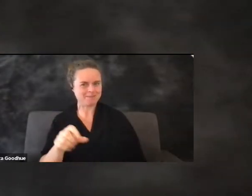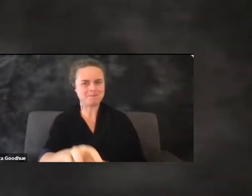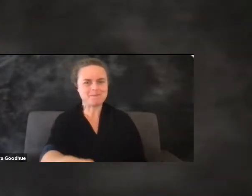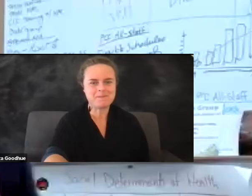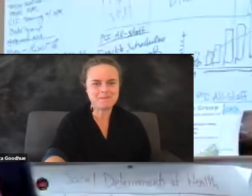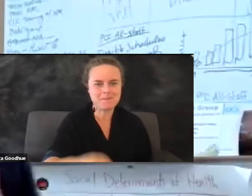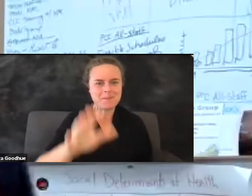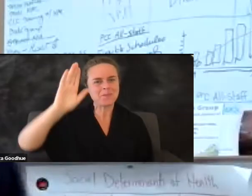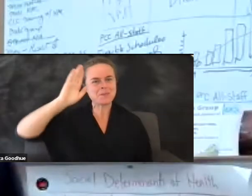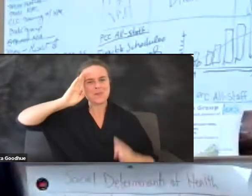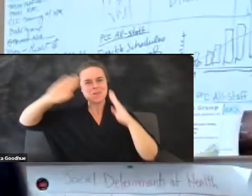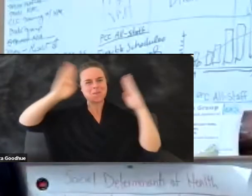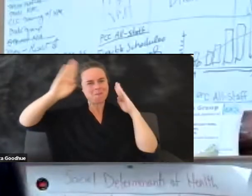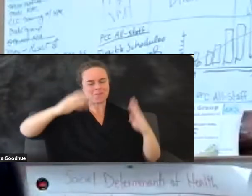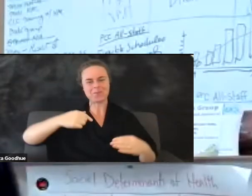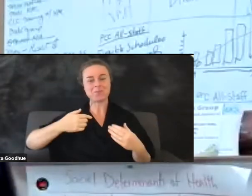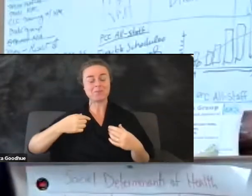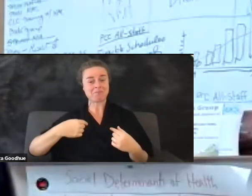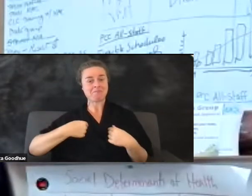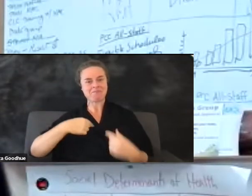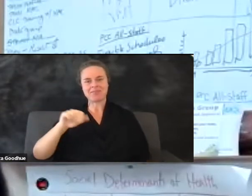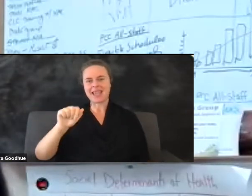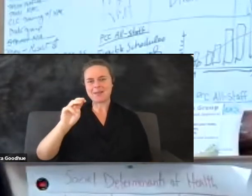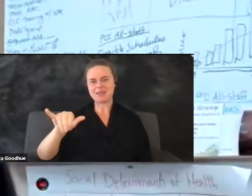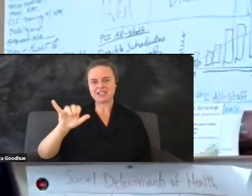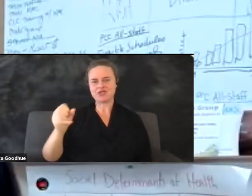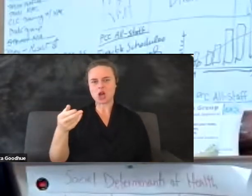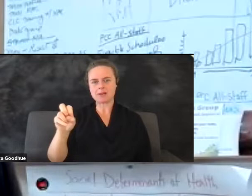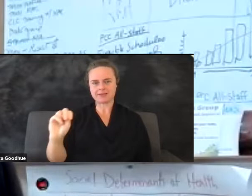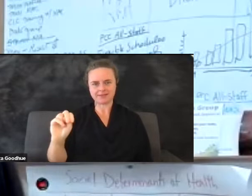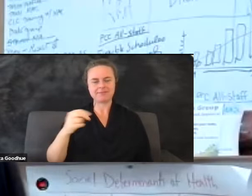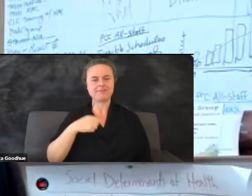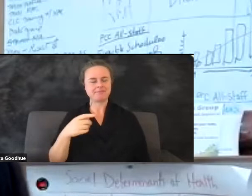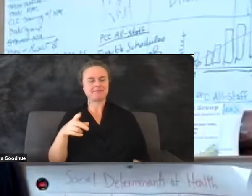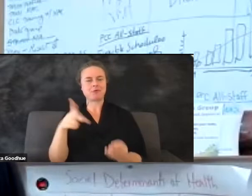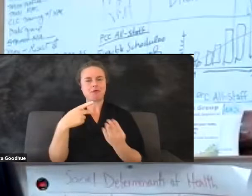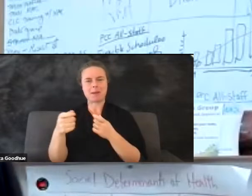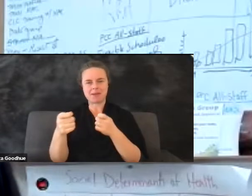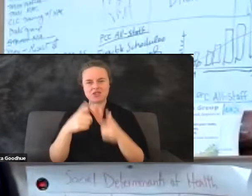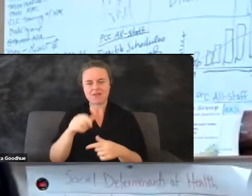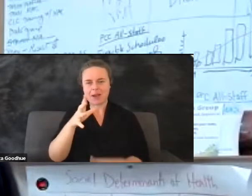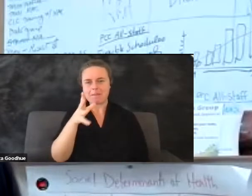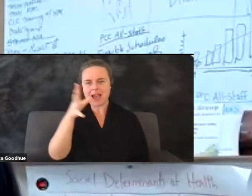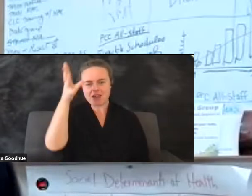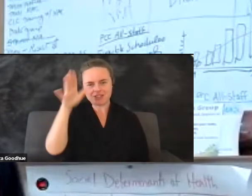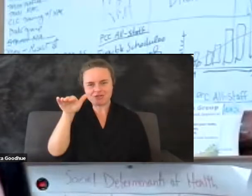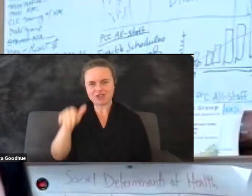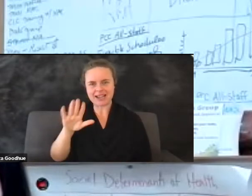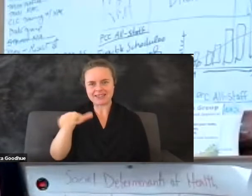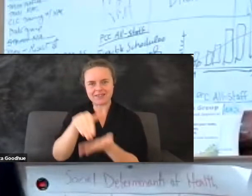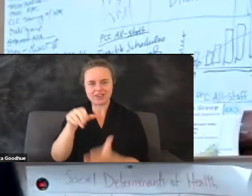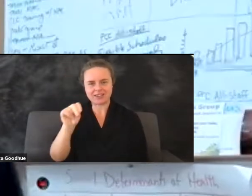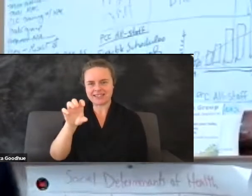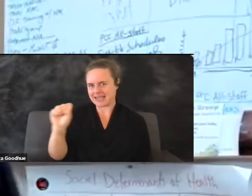Hi, everyone. I'm Amy Johnson, and I am the program manager of the Parent-Child Center of Northwestern Counseling and